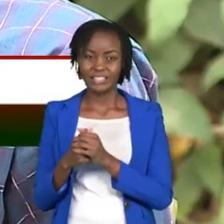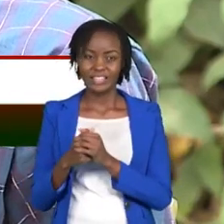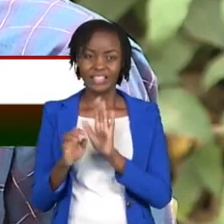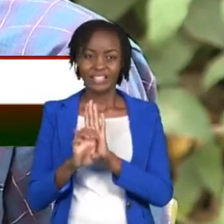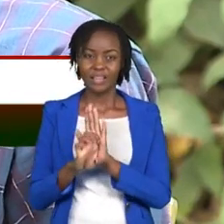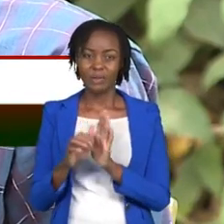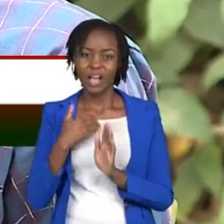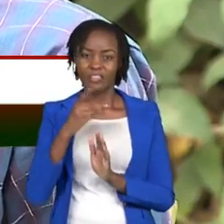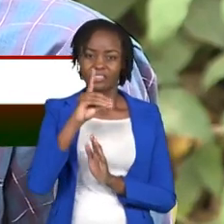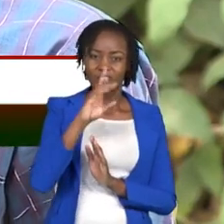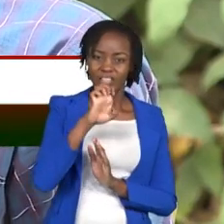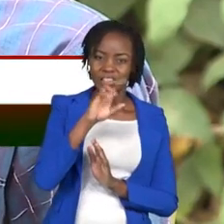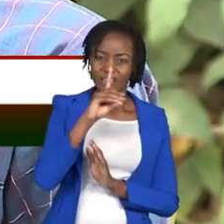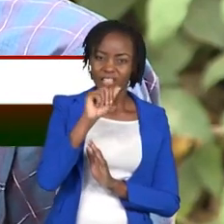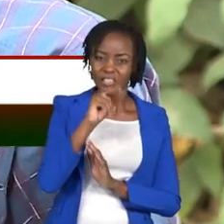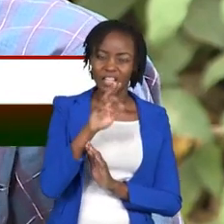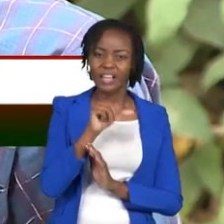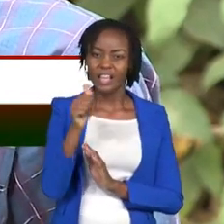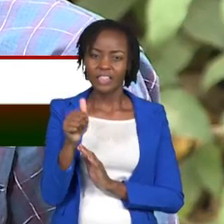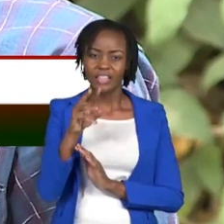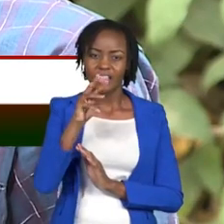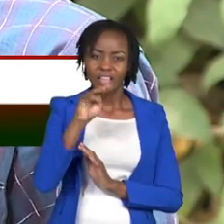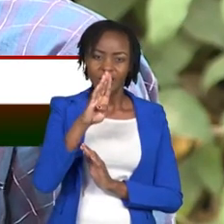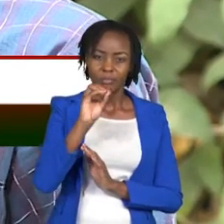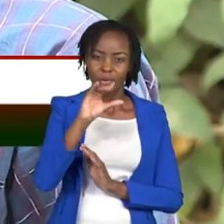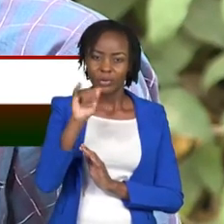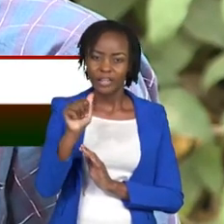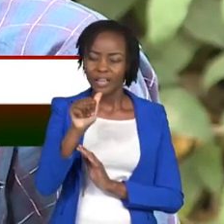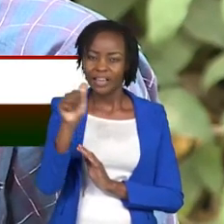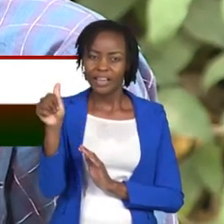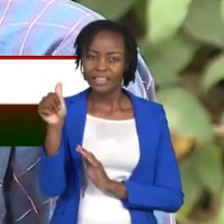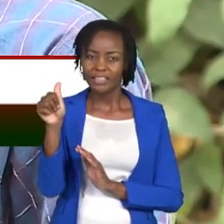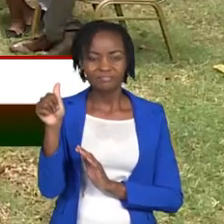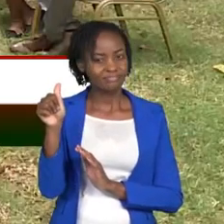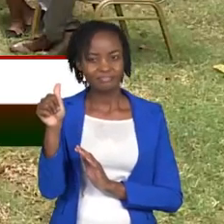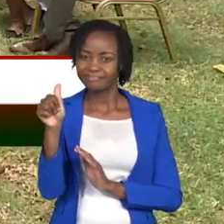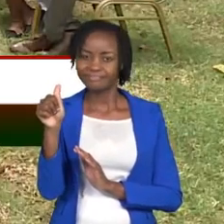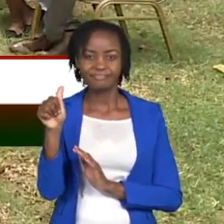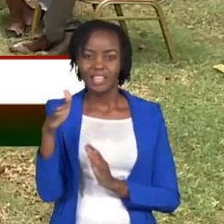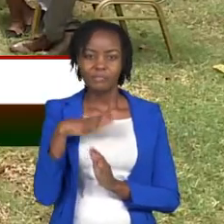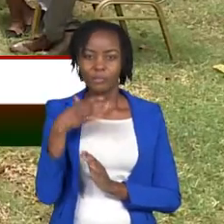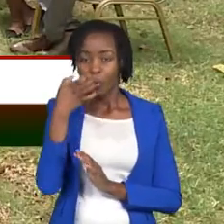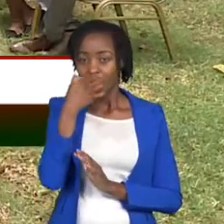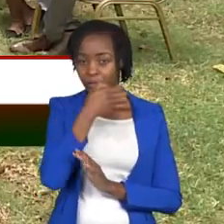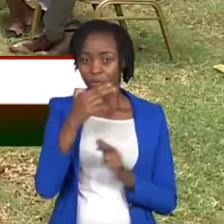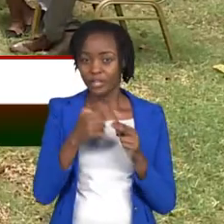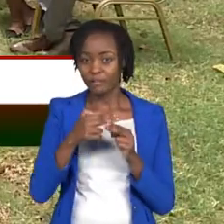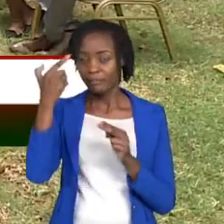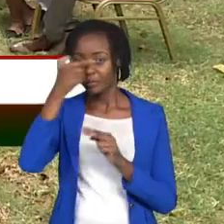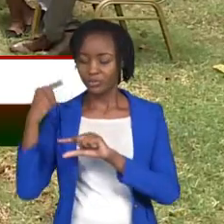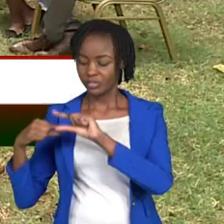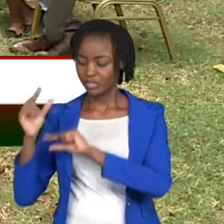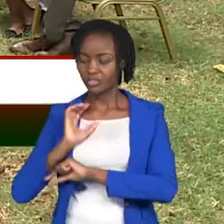Dedan Kimathi, Tom Mboya, they are going down on history for a bad cause, depending on this generation that we